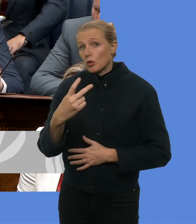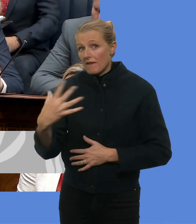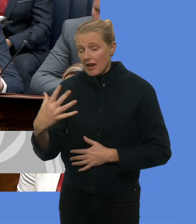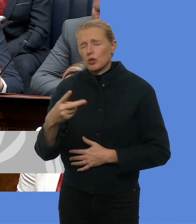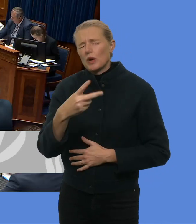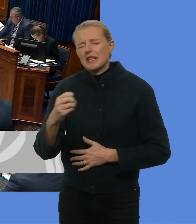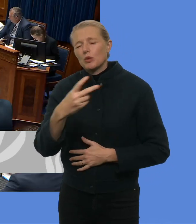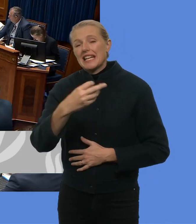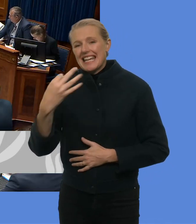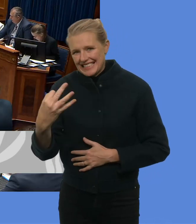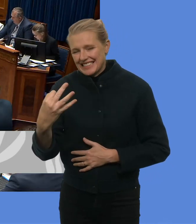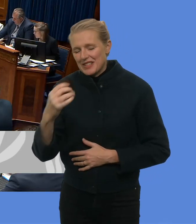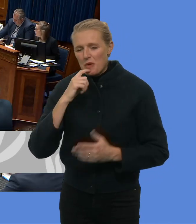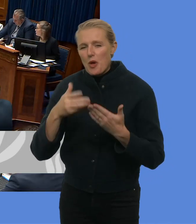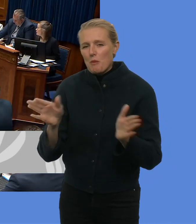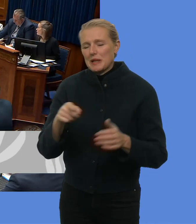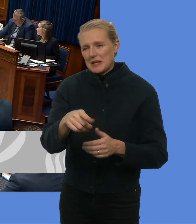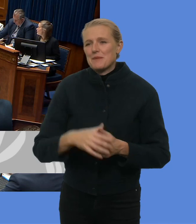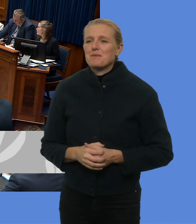2028. Mr. McAleer.